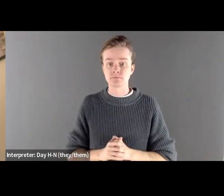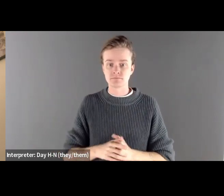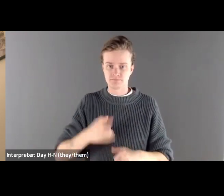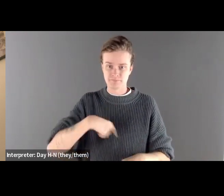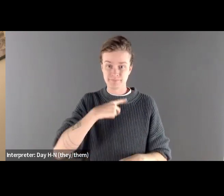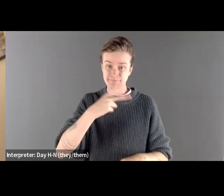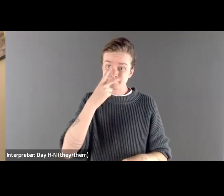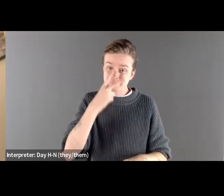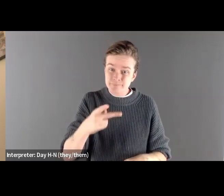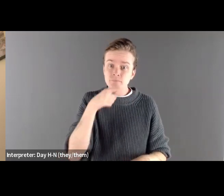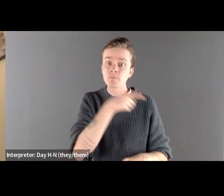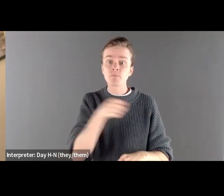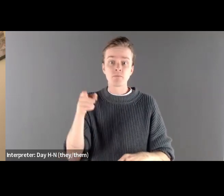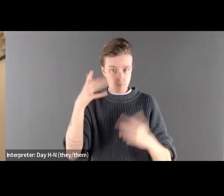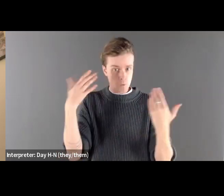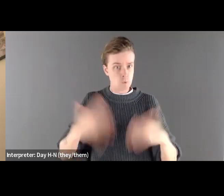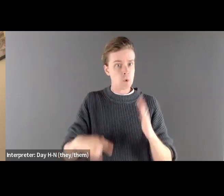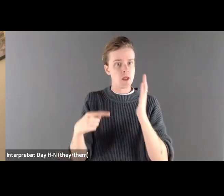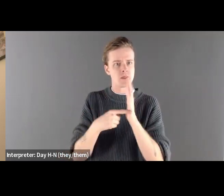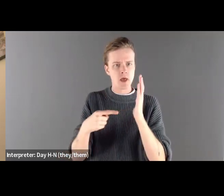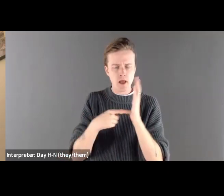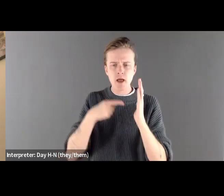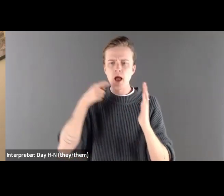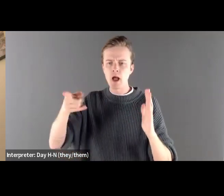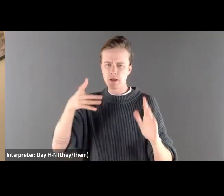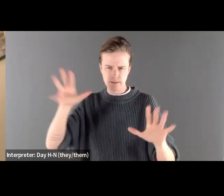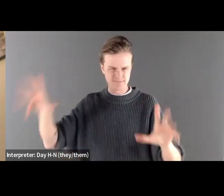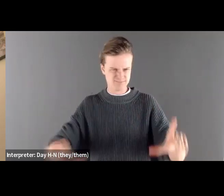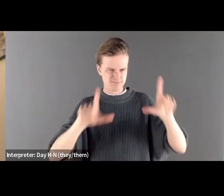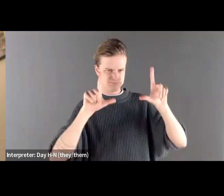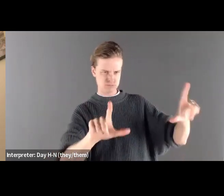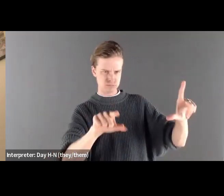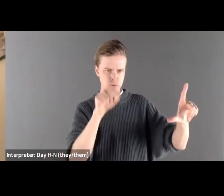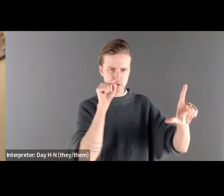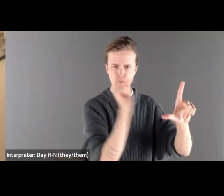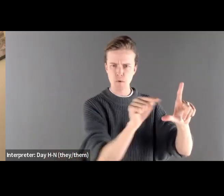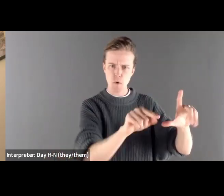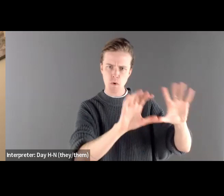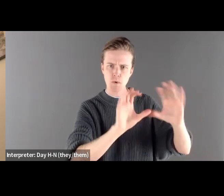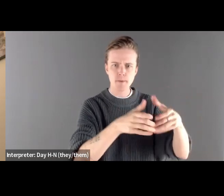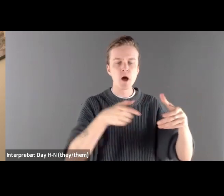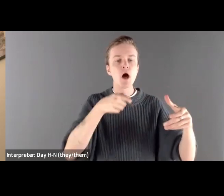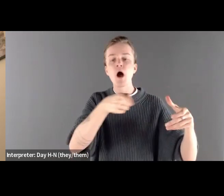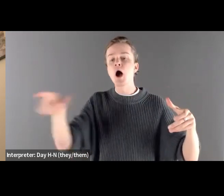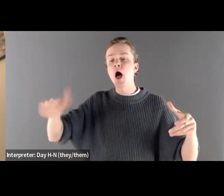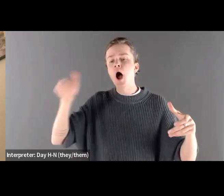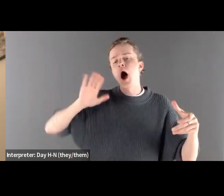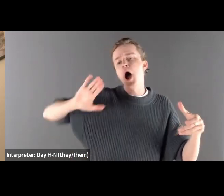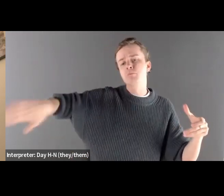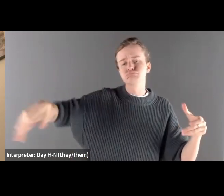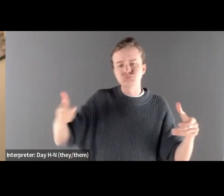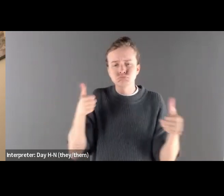in biased ways, and also in terms of your right to privacy, because the technology, for those of you who don't